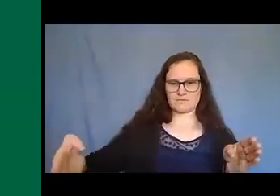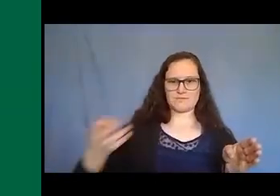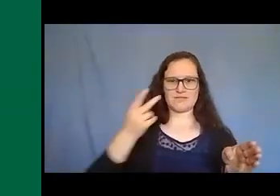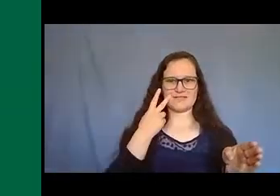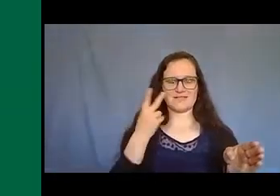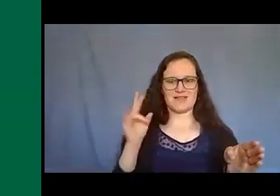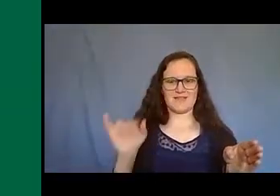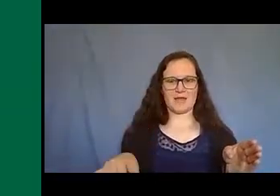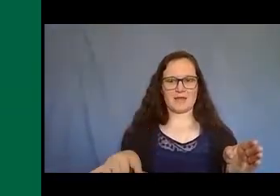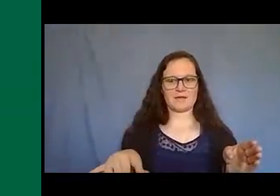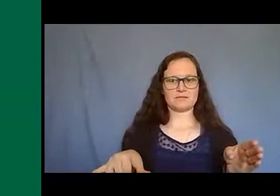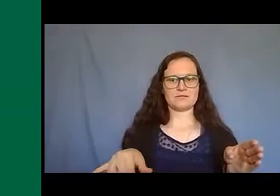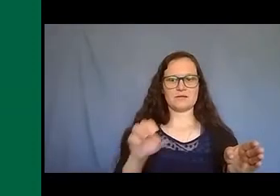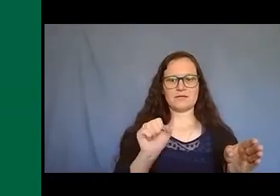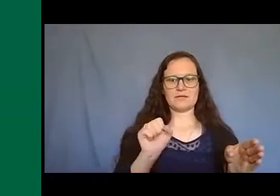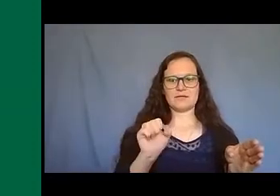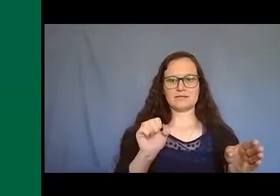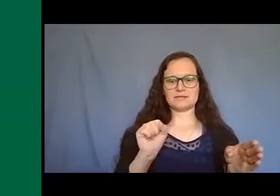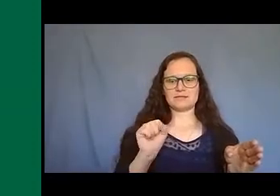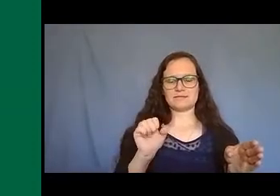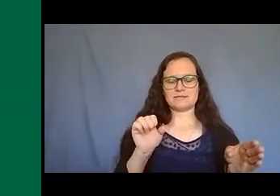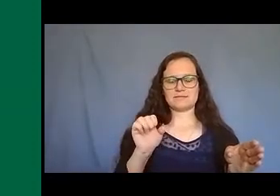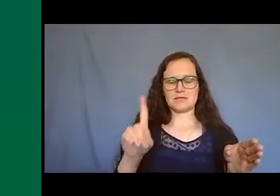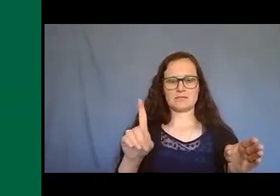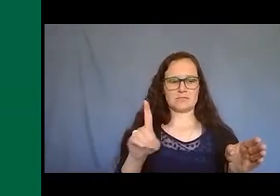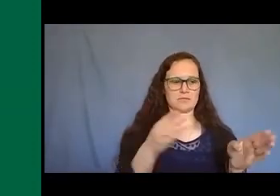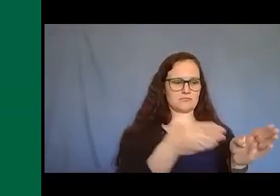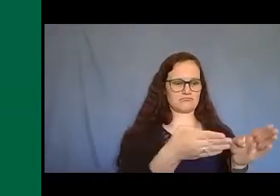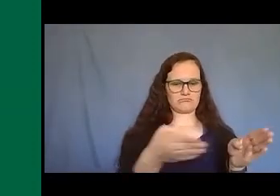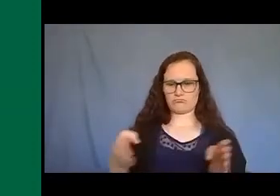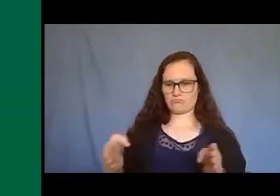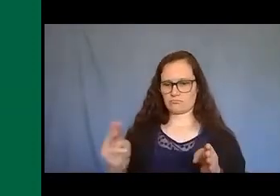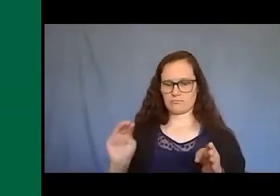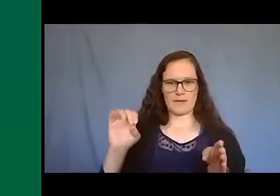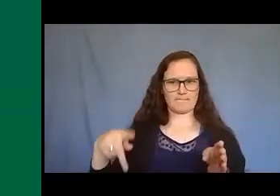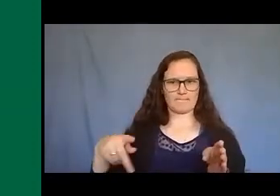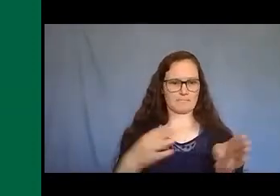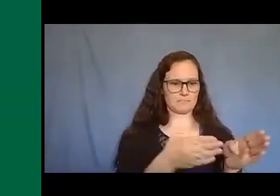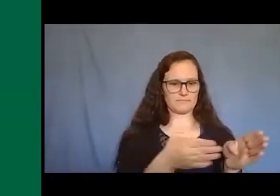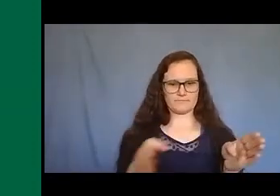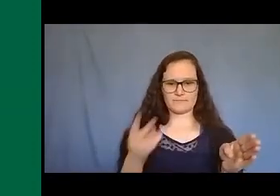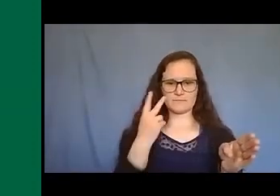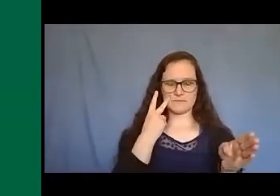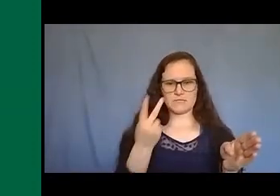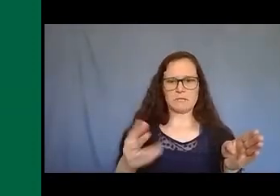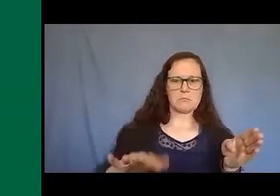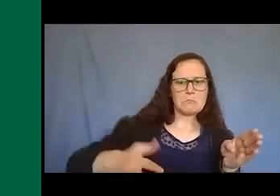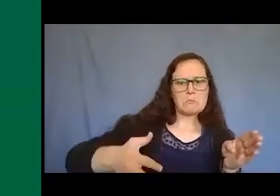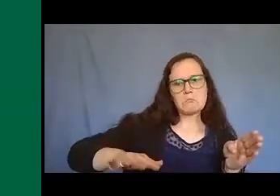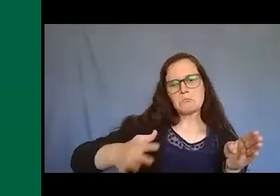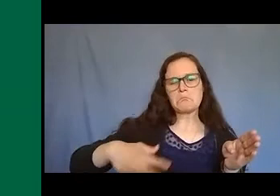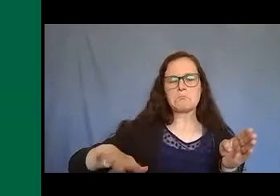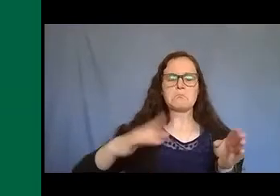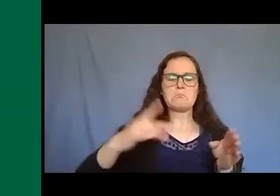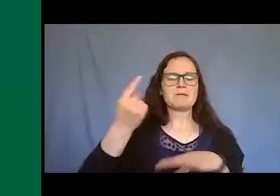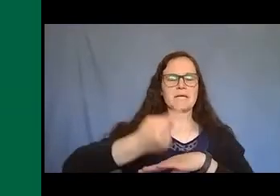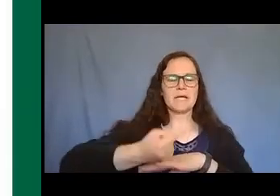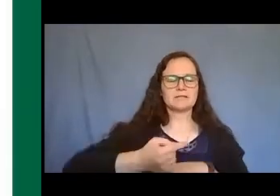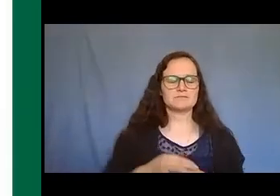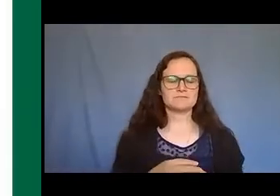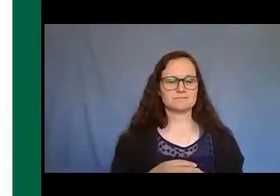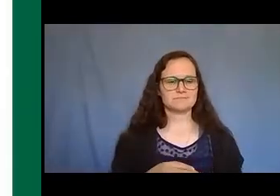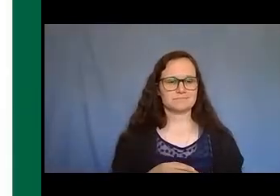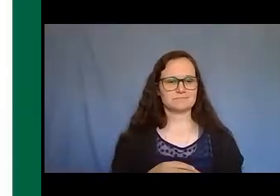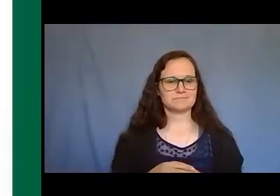a sedimentation rate curve, which can then help us assign rough dates to where the sediments are. We